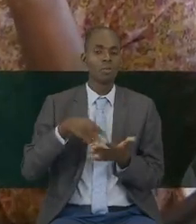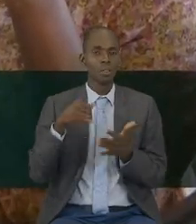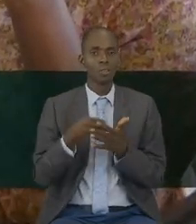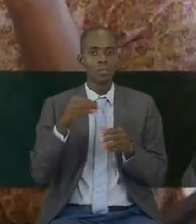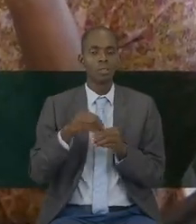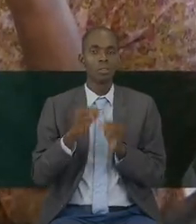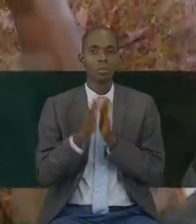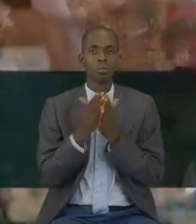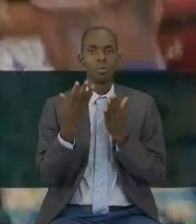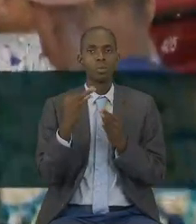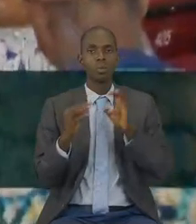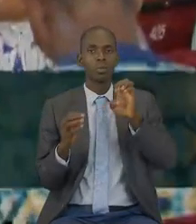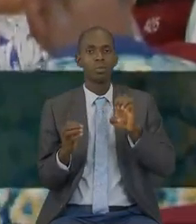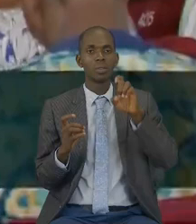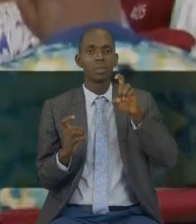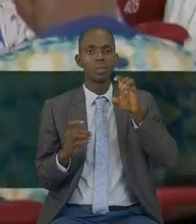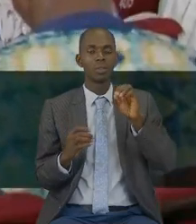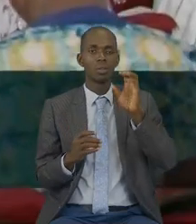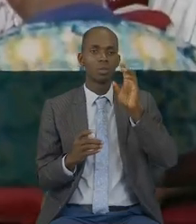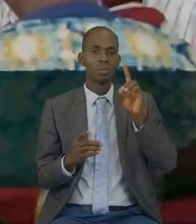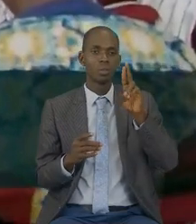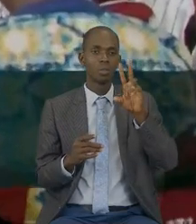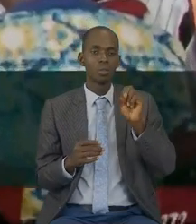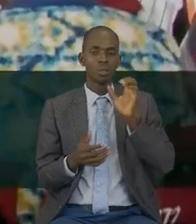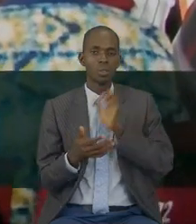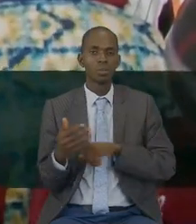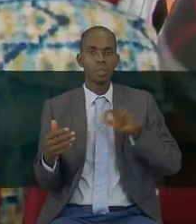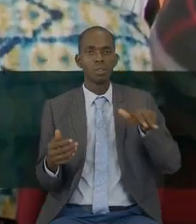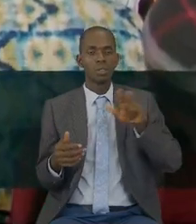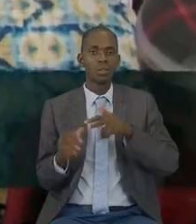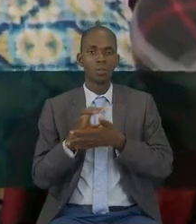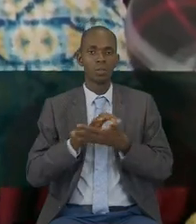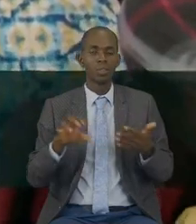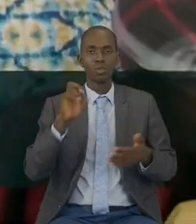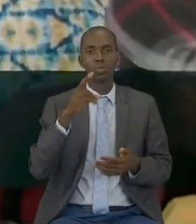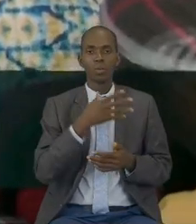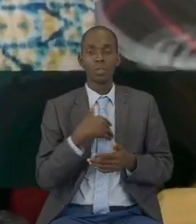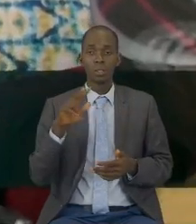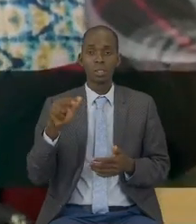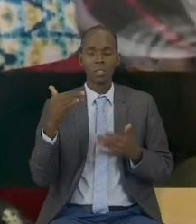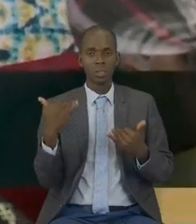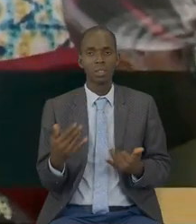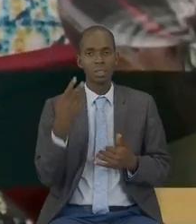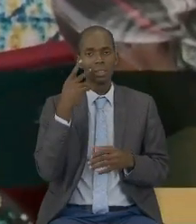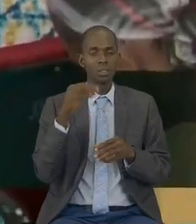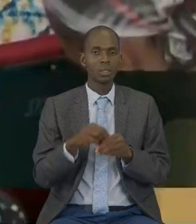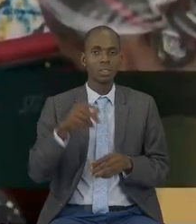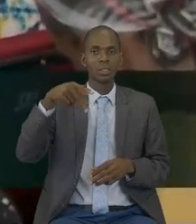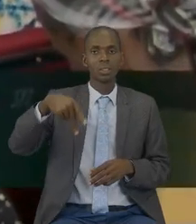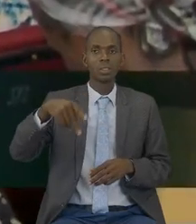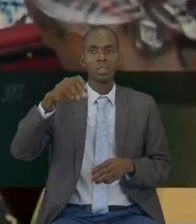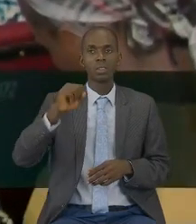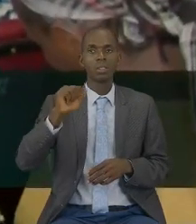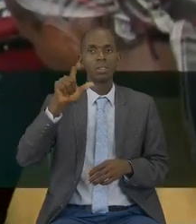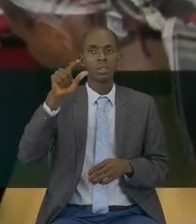chapter 33, verses 12 and 13. Look at Psalm 51. In Psalm